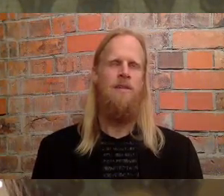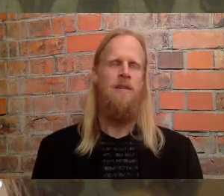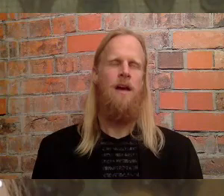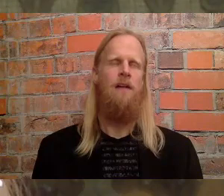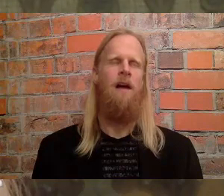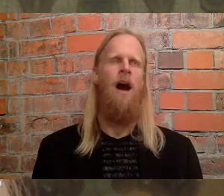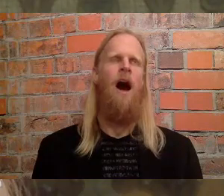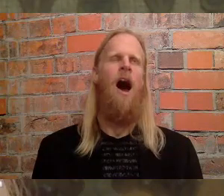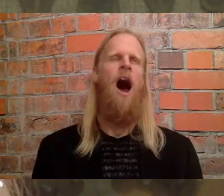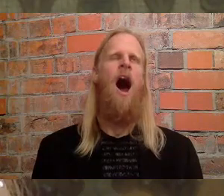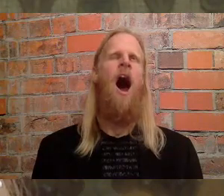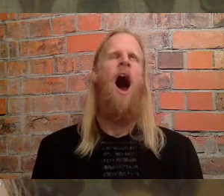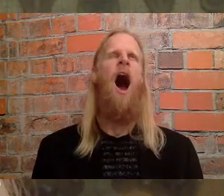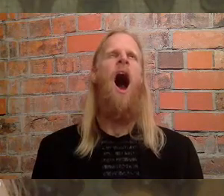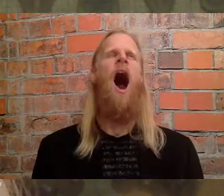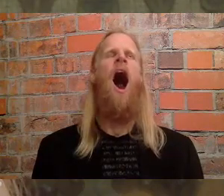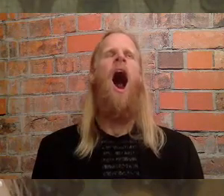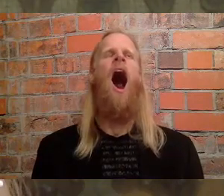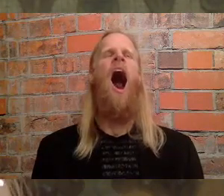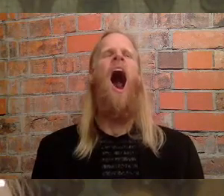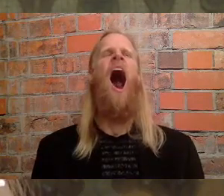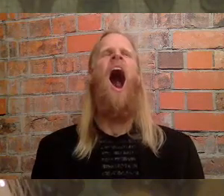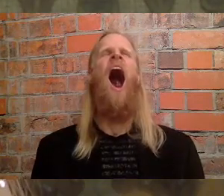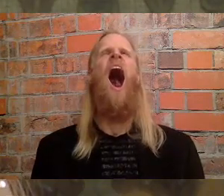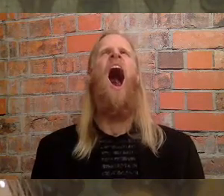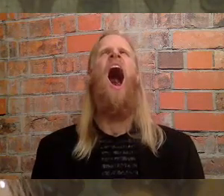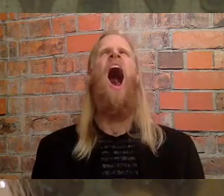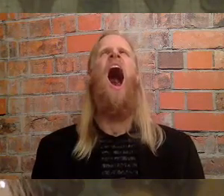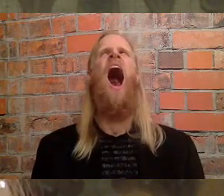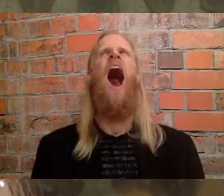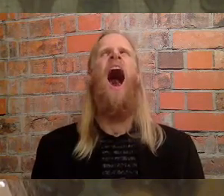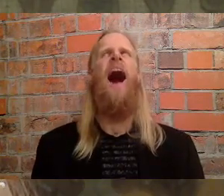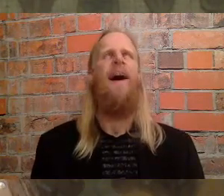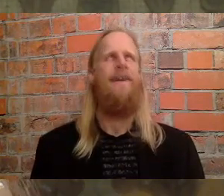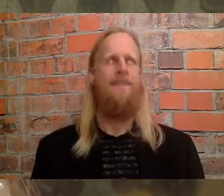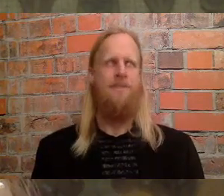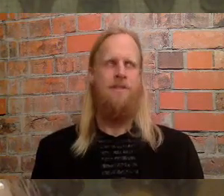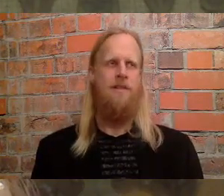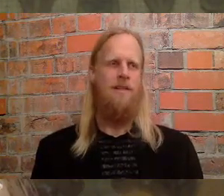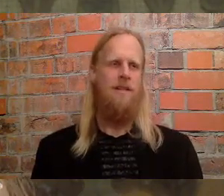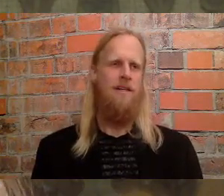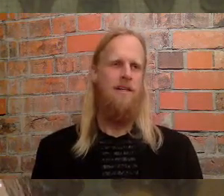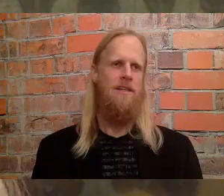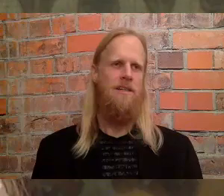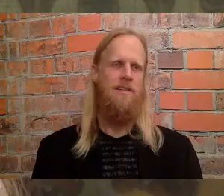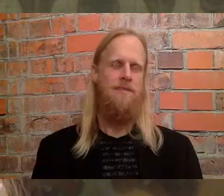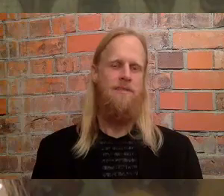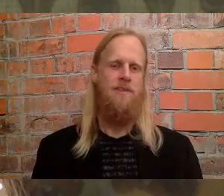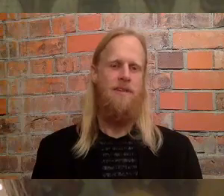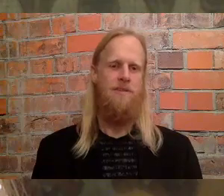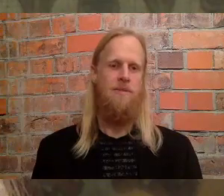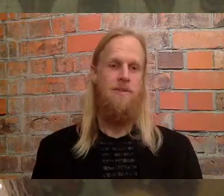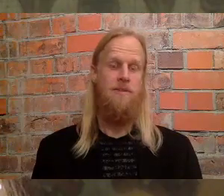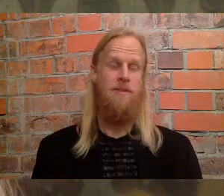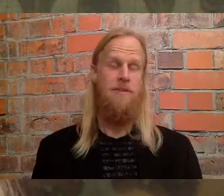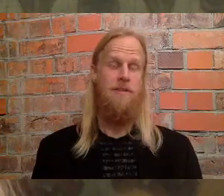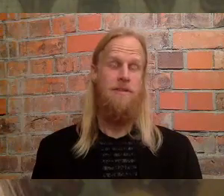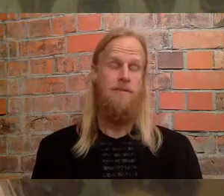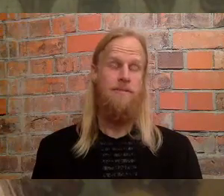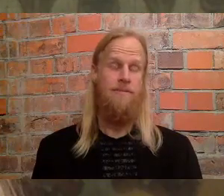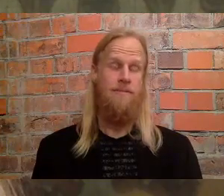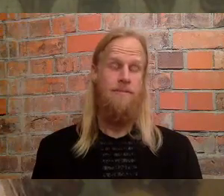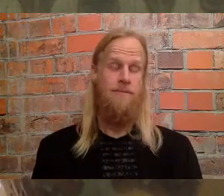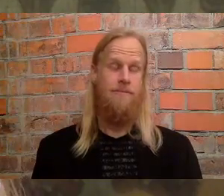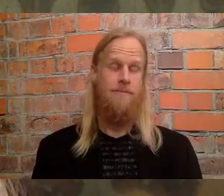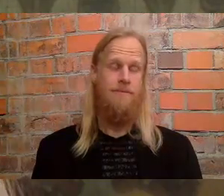finger. Even though I have some reservations about knowing who I